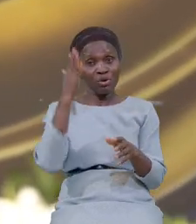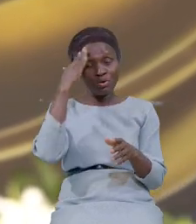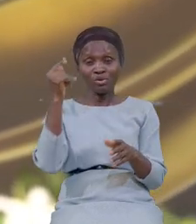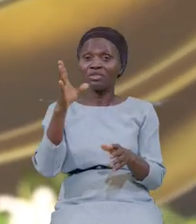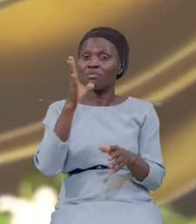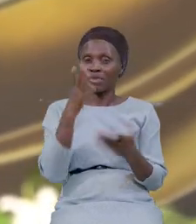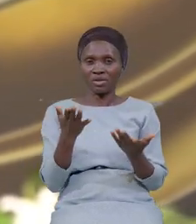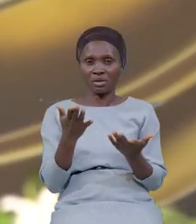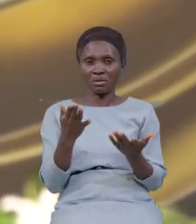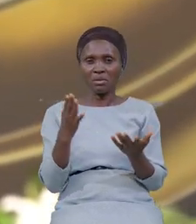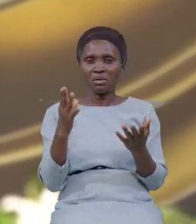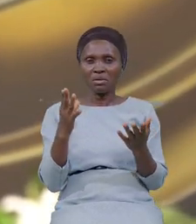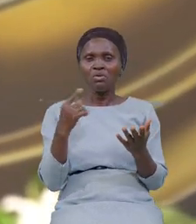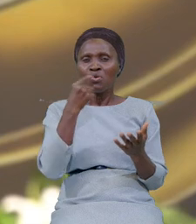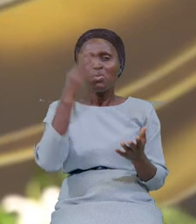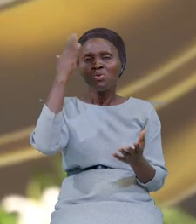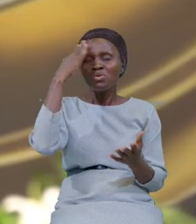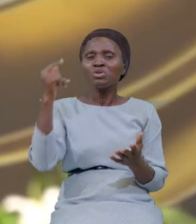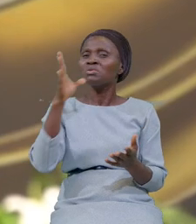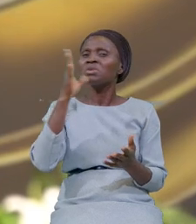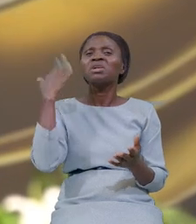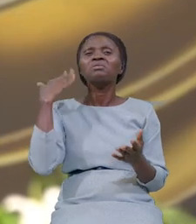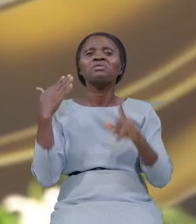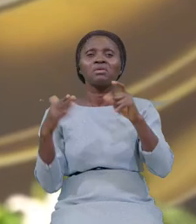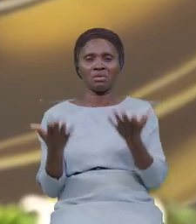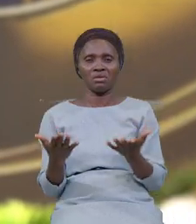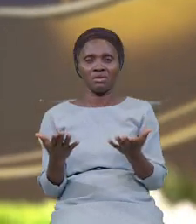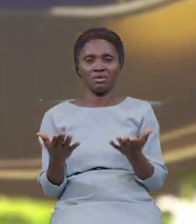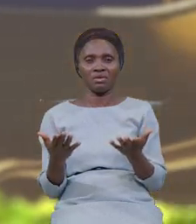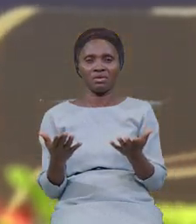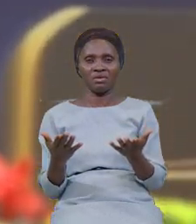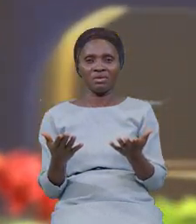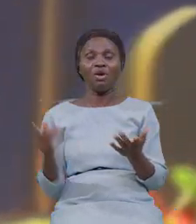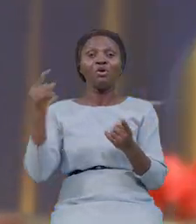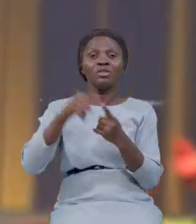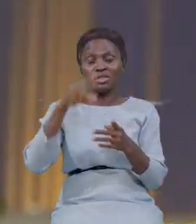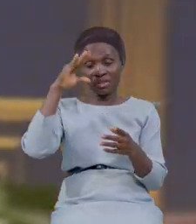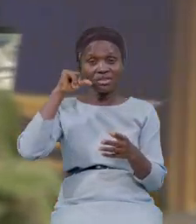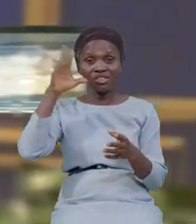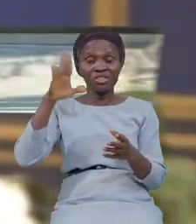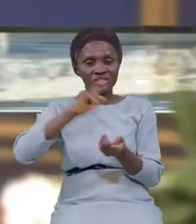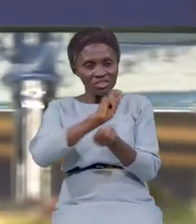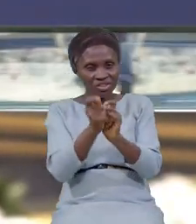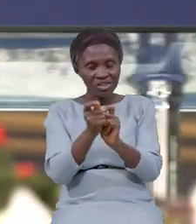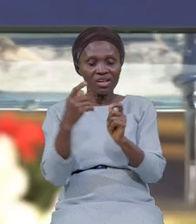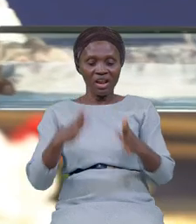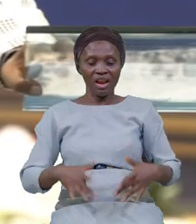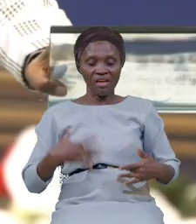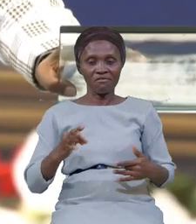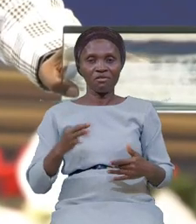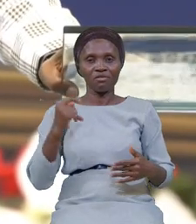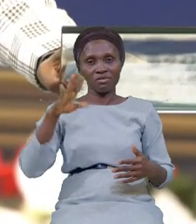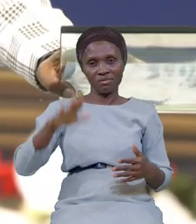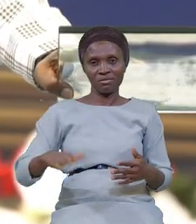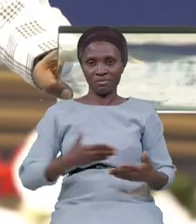of this child to make a change. Miriam. Now, Miriam was known in the palace of